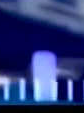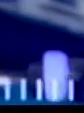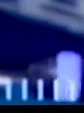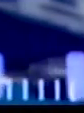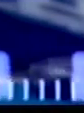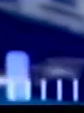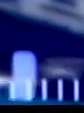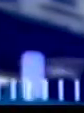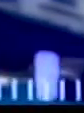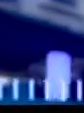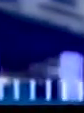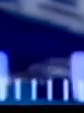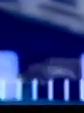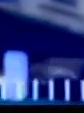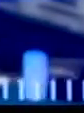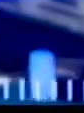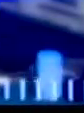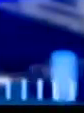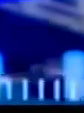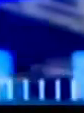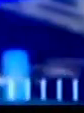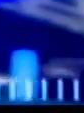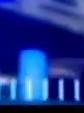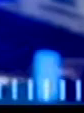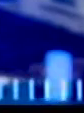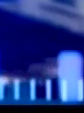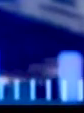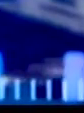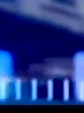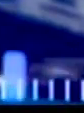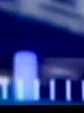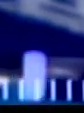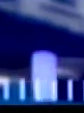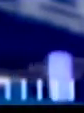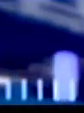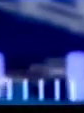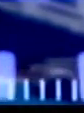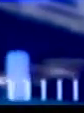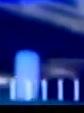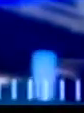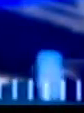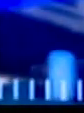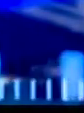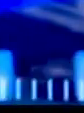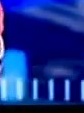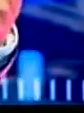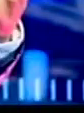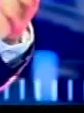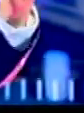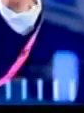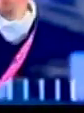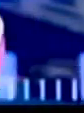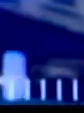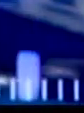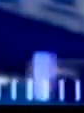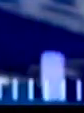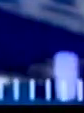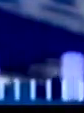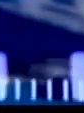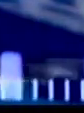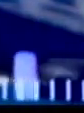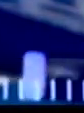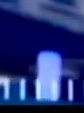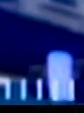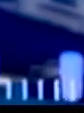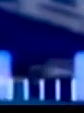we're in, we have received the touch of God over the last year. In the rainforest, we received showers of